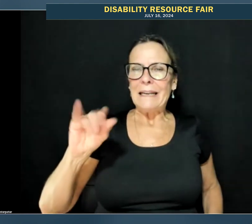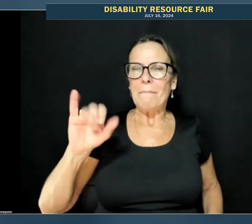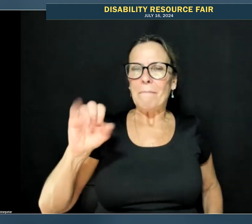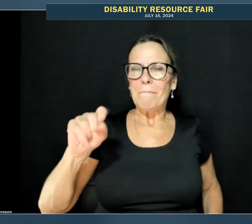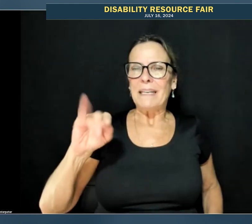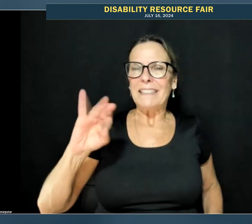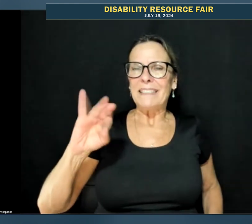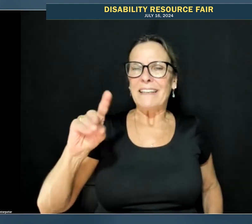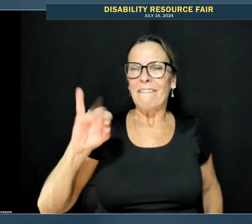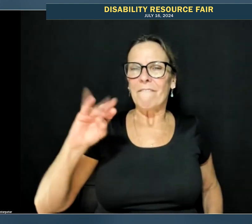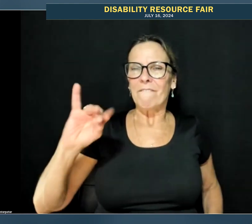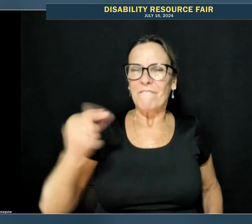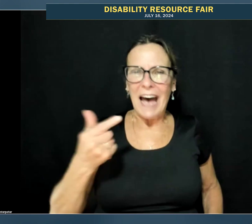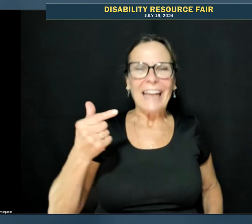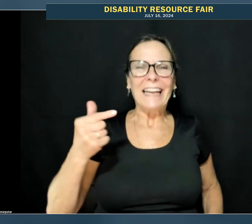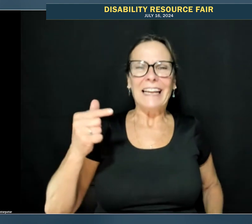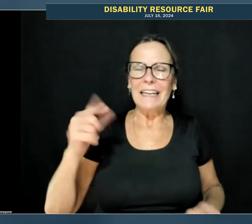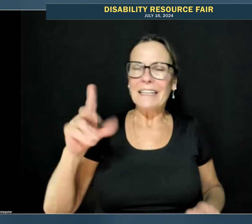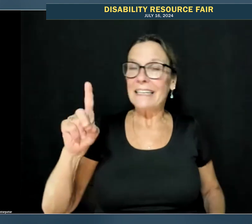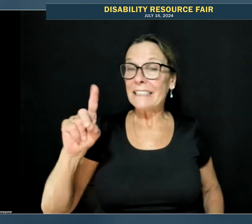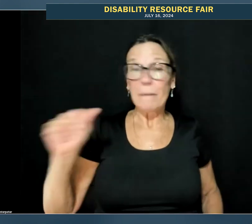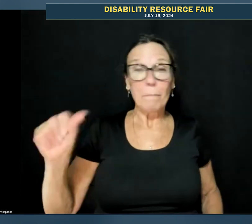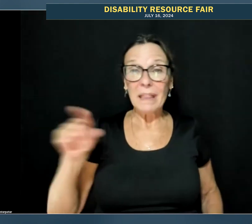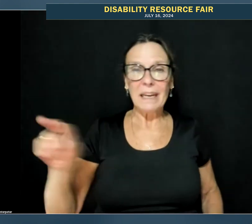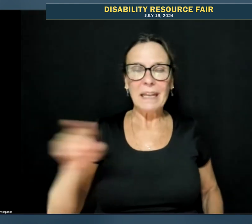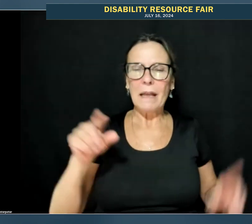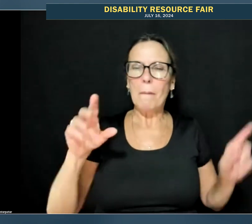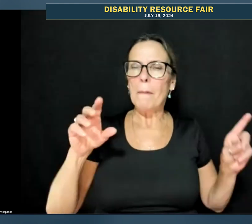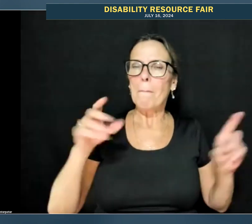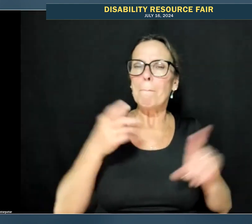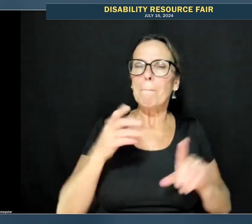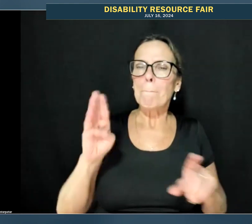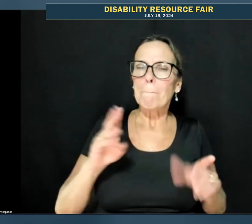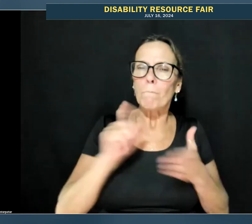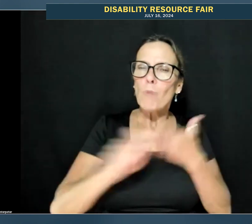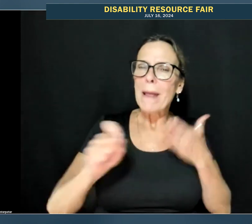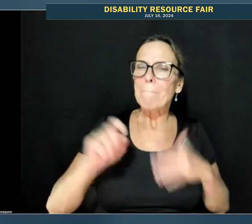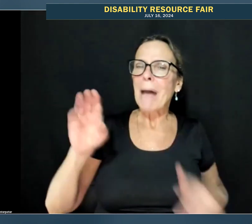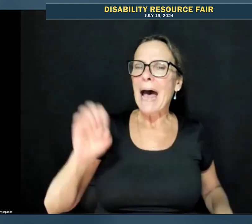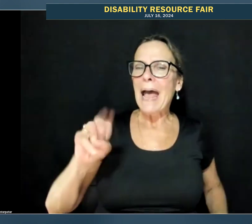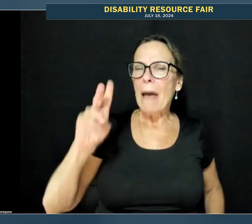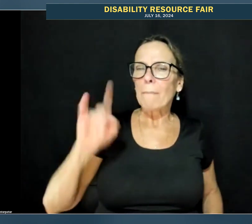Liddell. That's a great book. I recommend it if you don't have that.